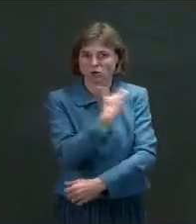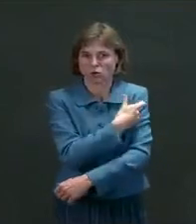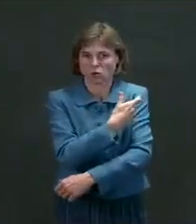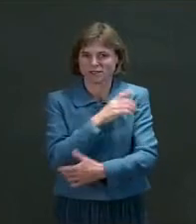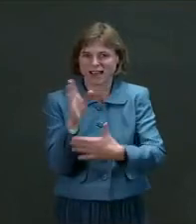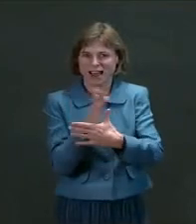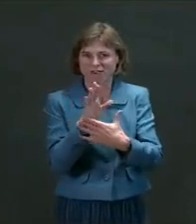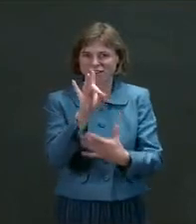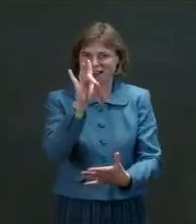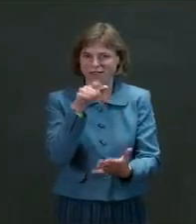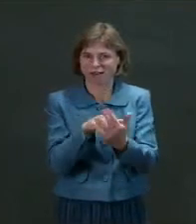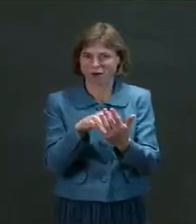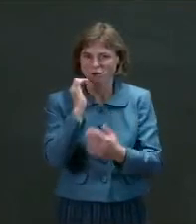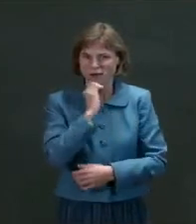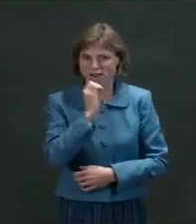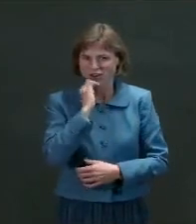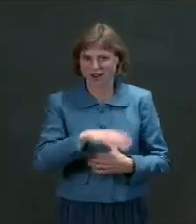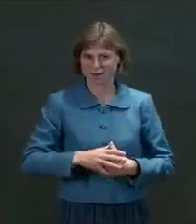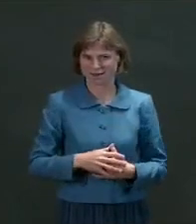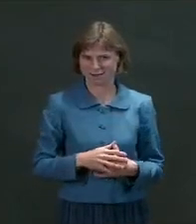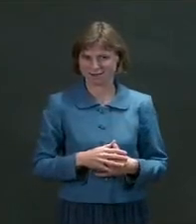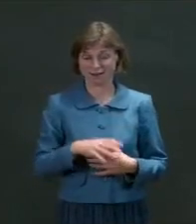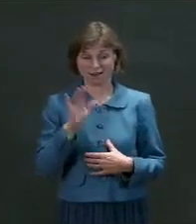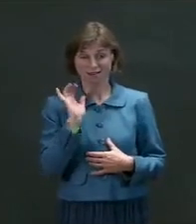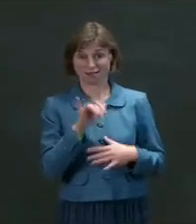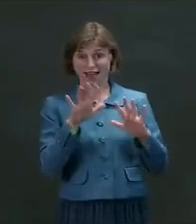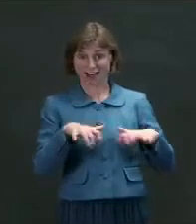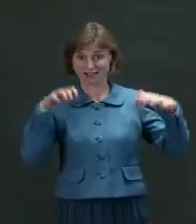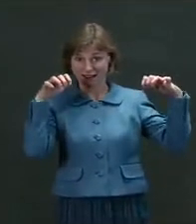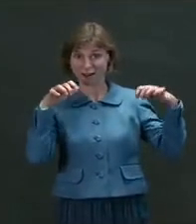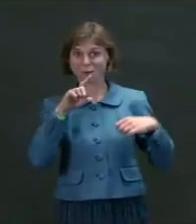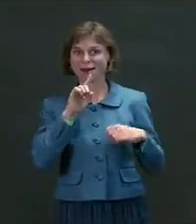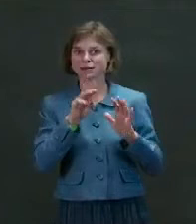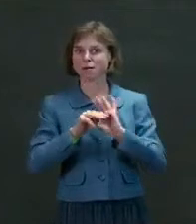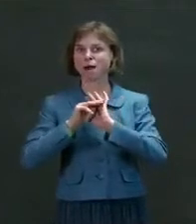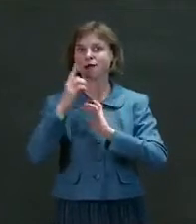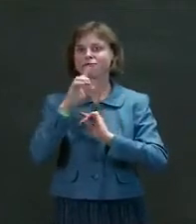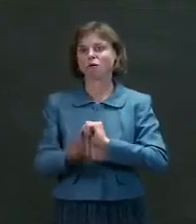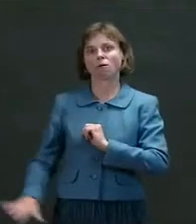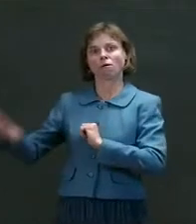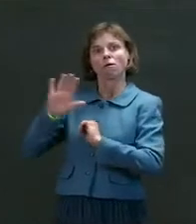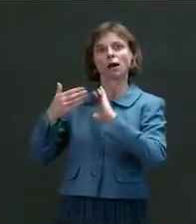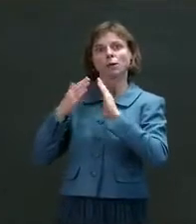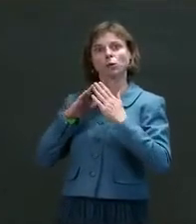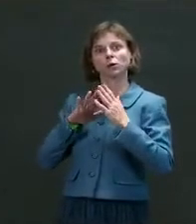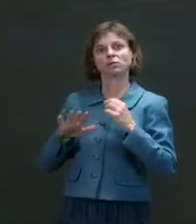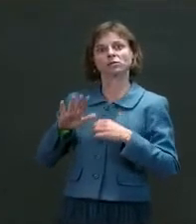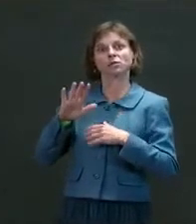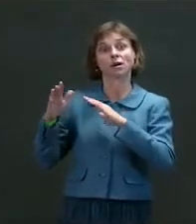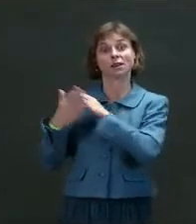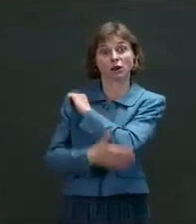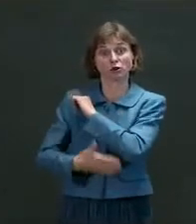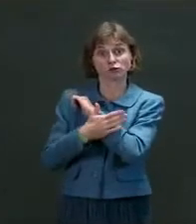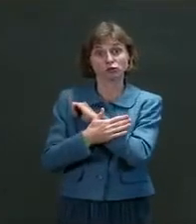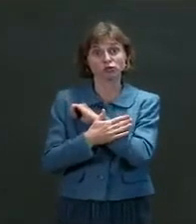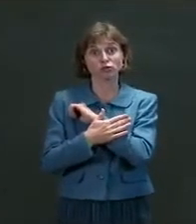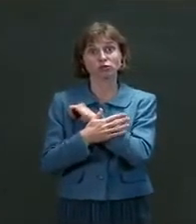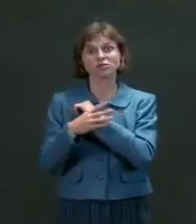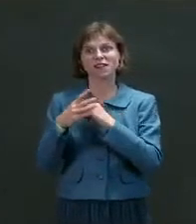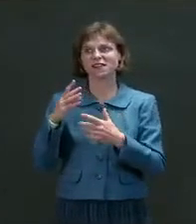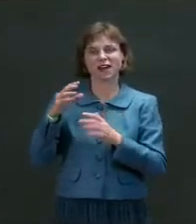today. This stadium is a model for other communities across the country and how they can operate in partnership with the